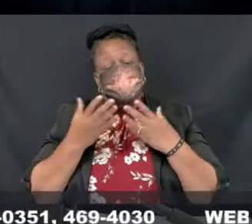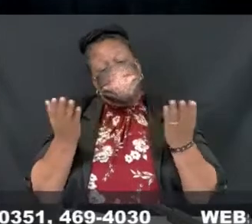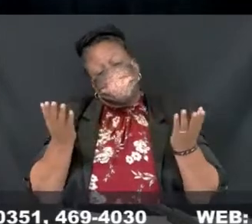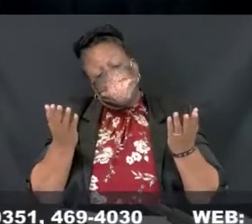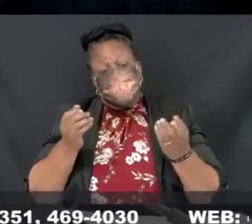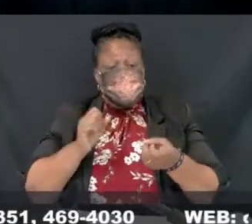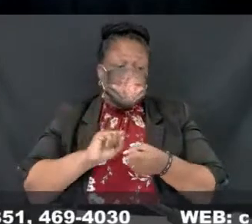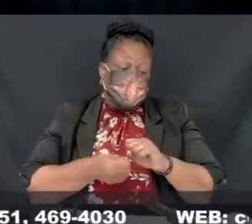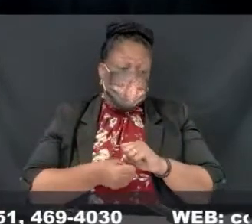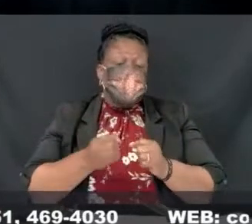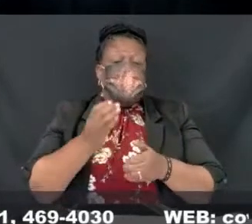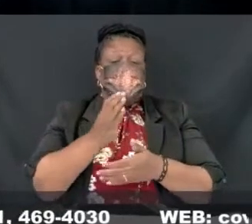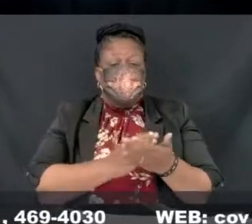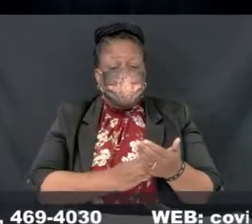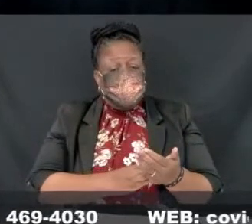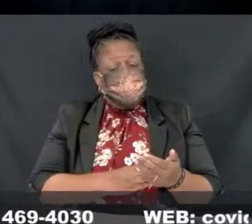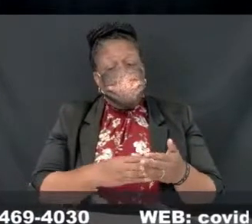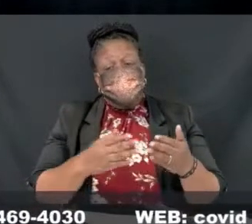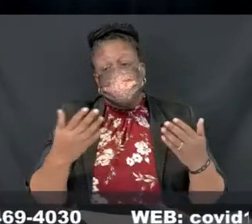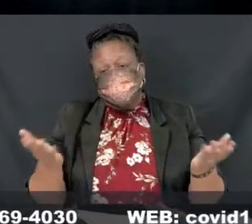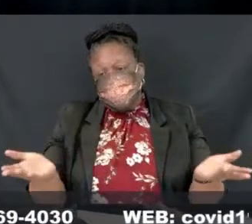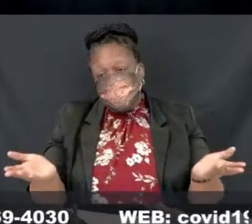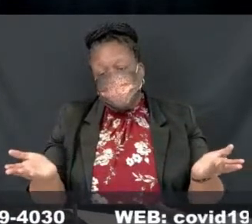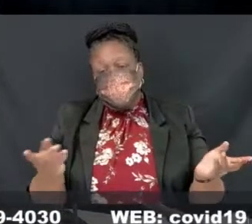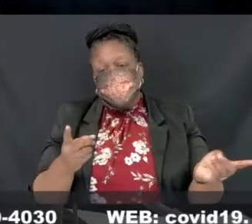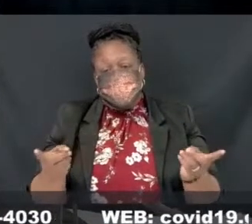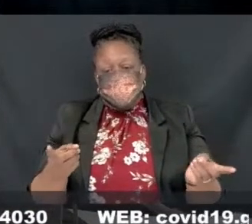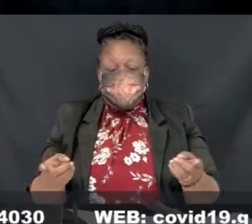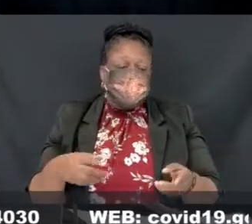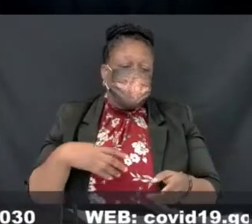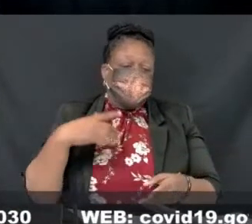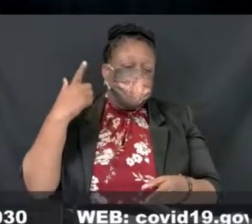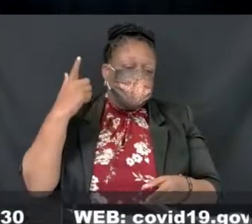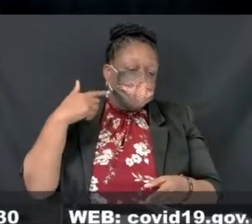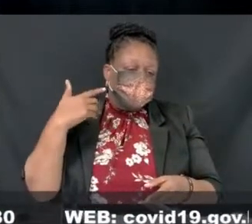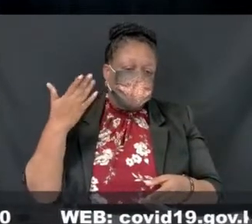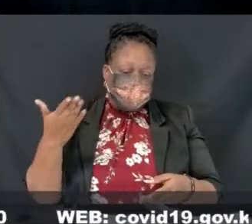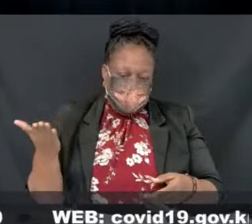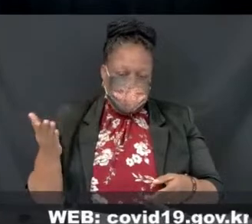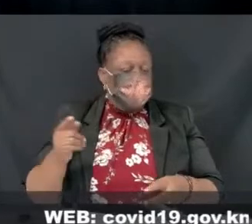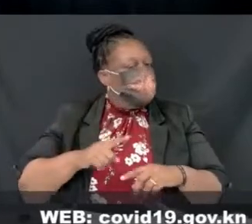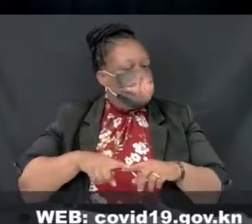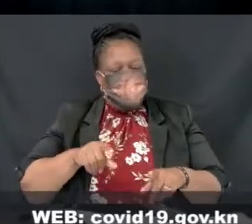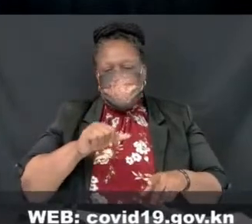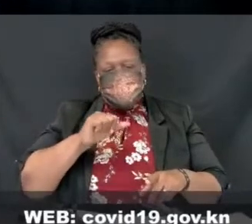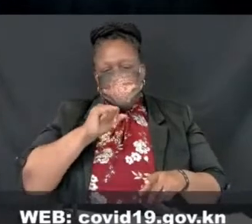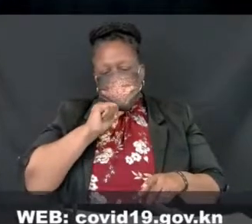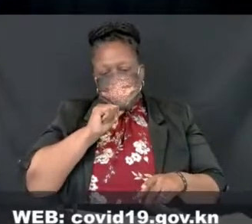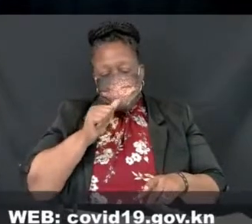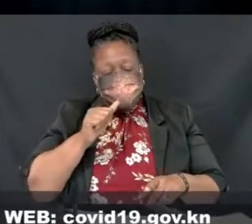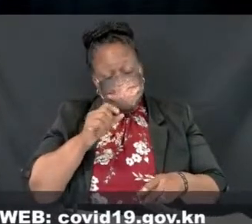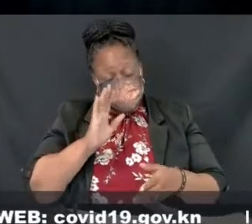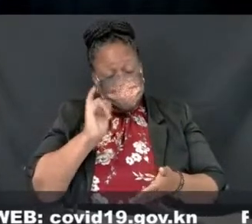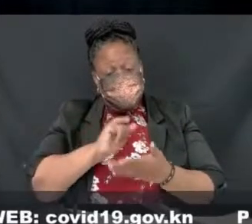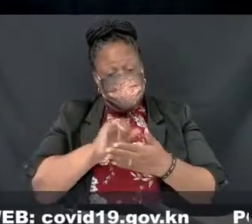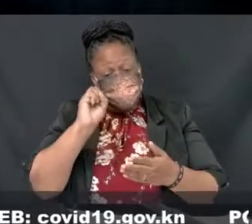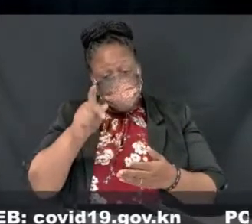gone a little too far in terms of that. And, that was not welcome. I don't think that is what we